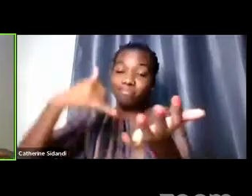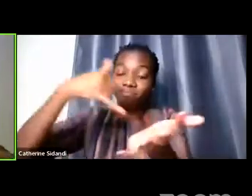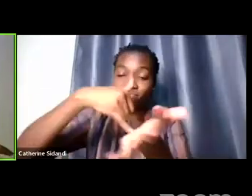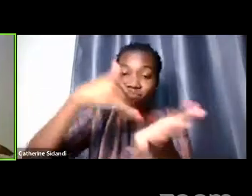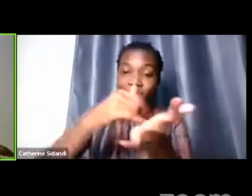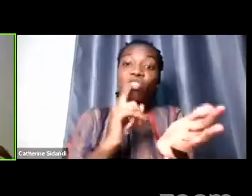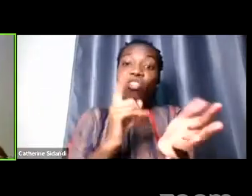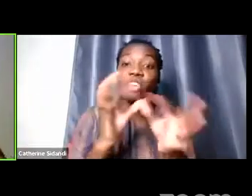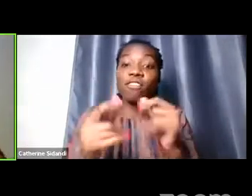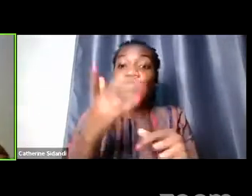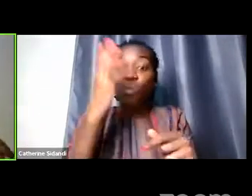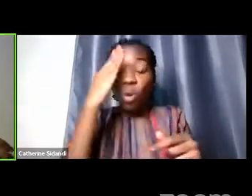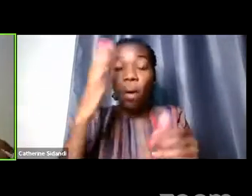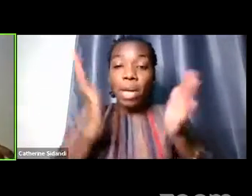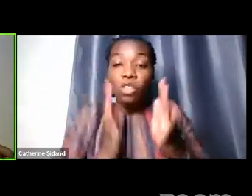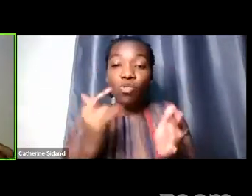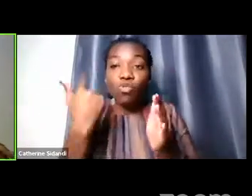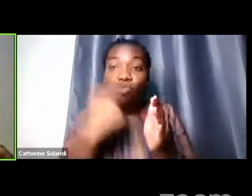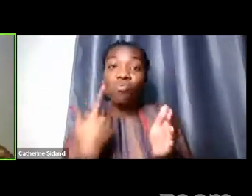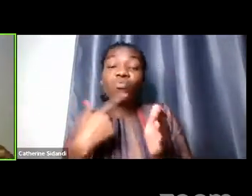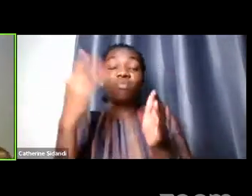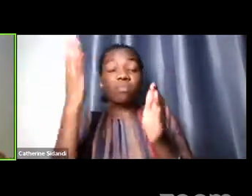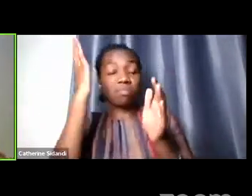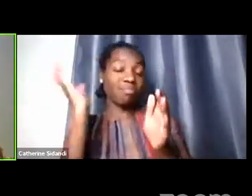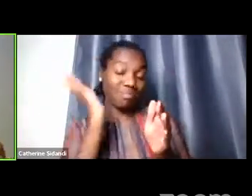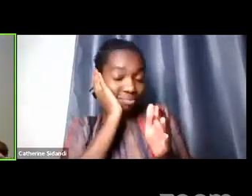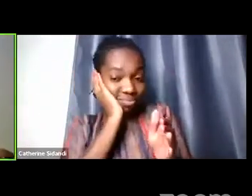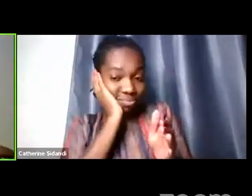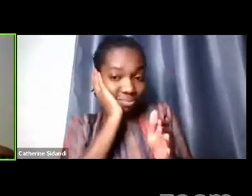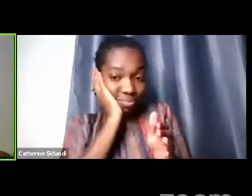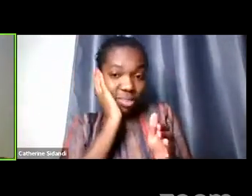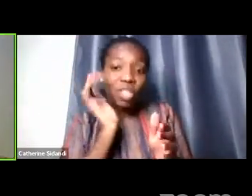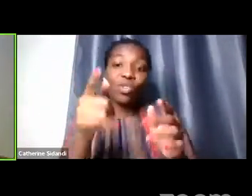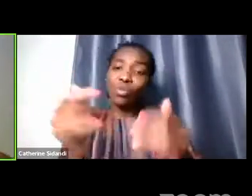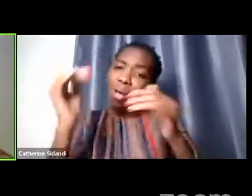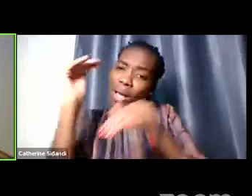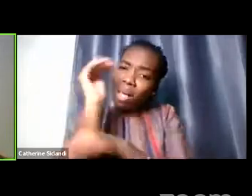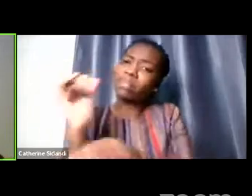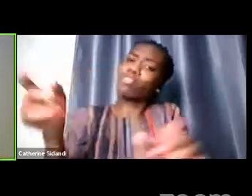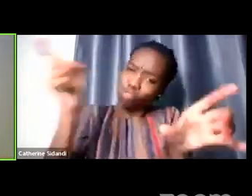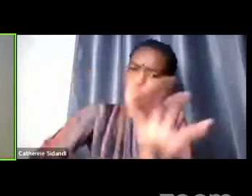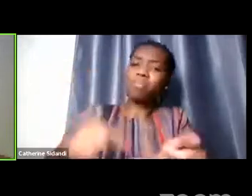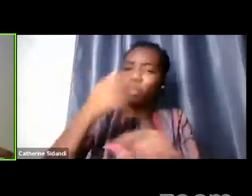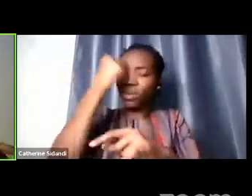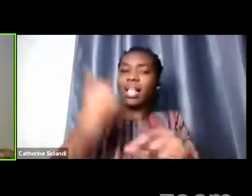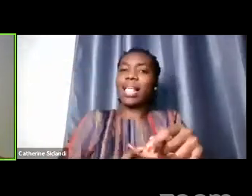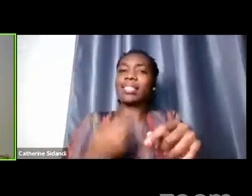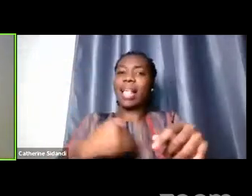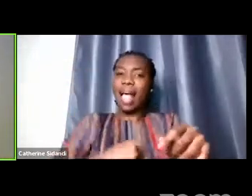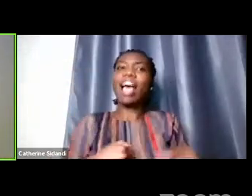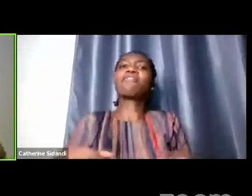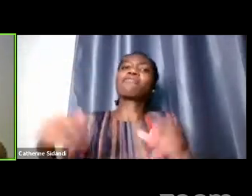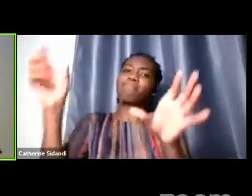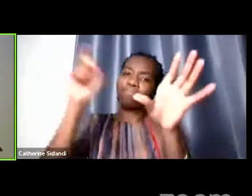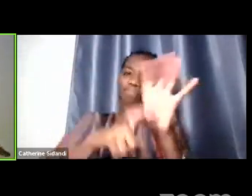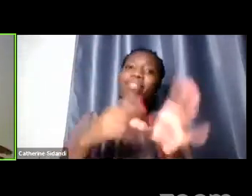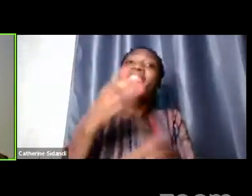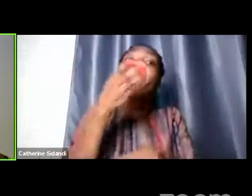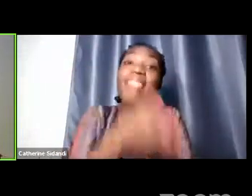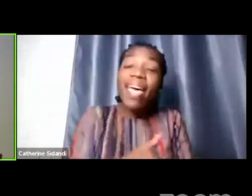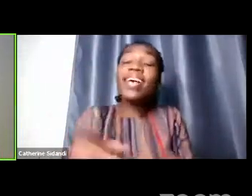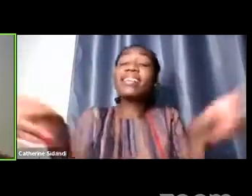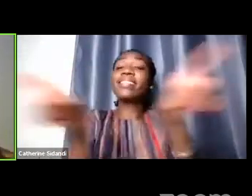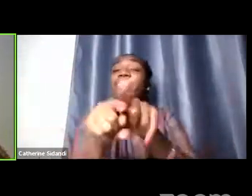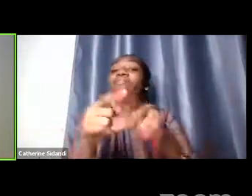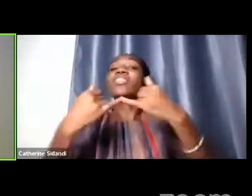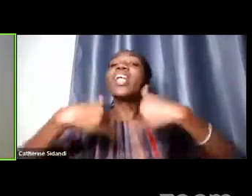who is who has hearing impairment, please ask them to join us, because we have them covered as well, so that we try and